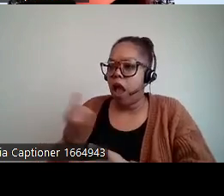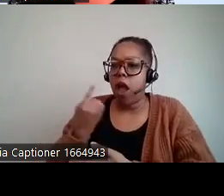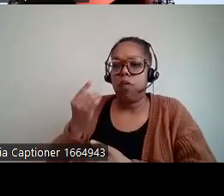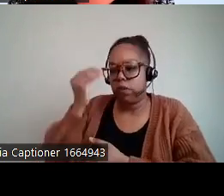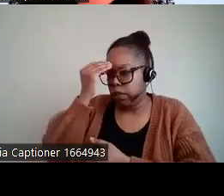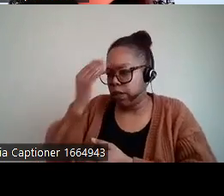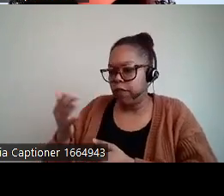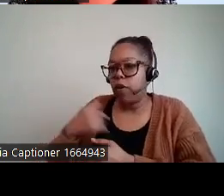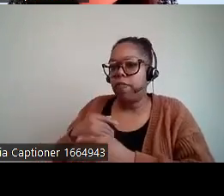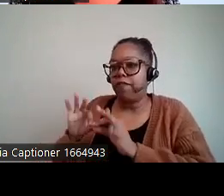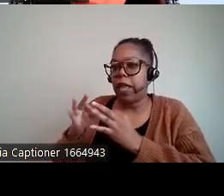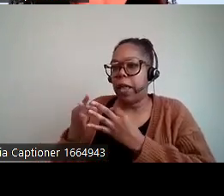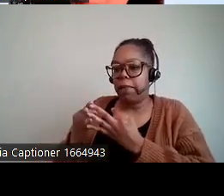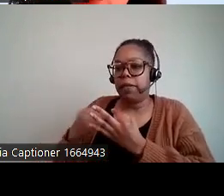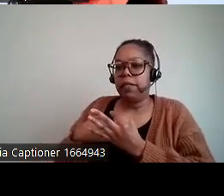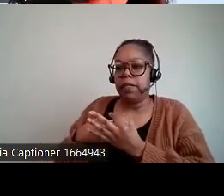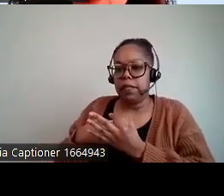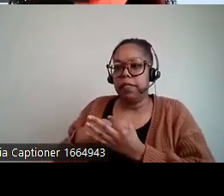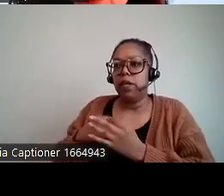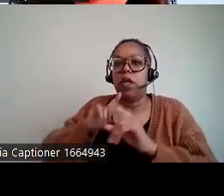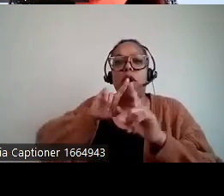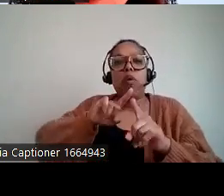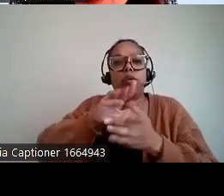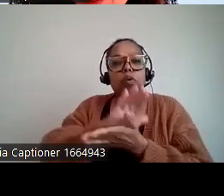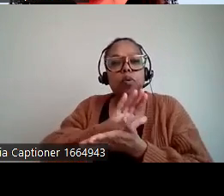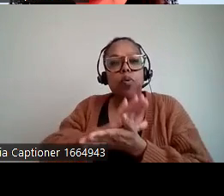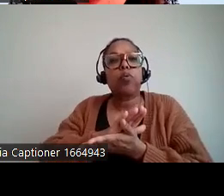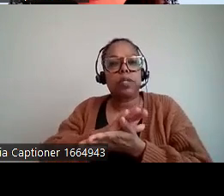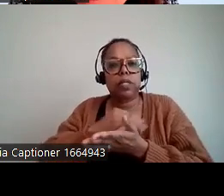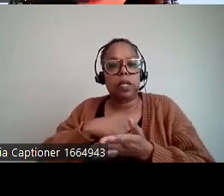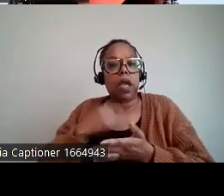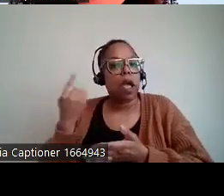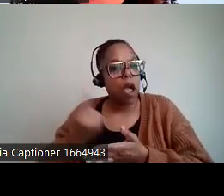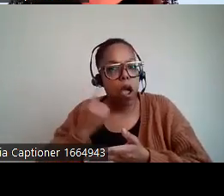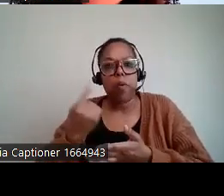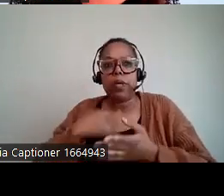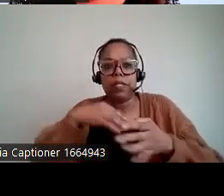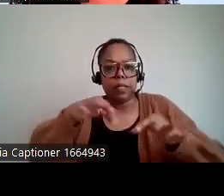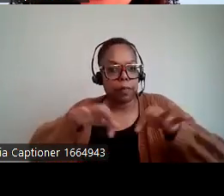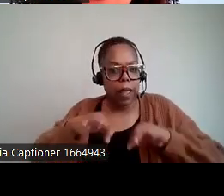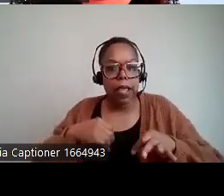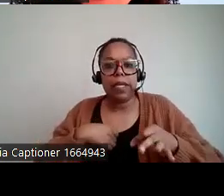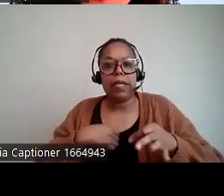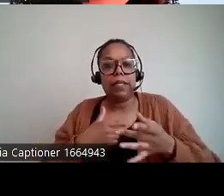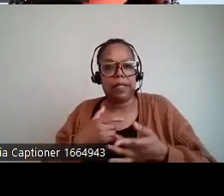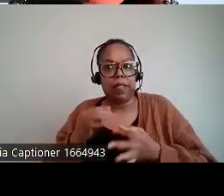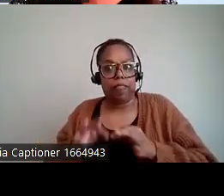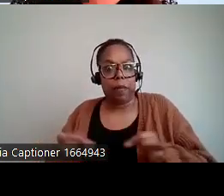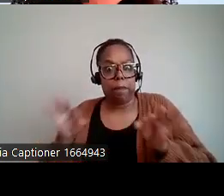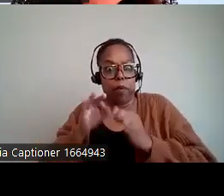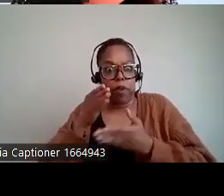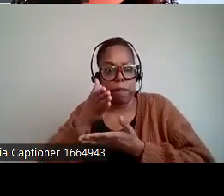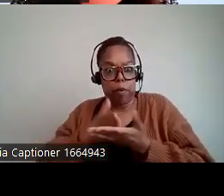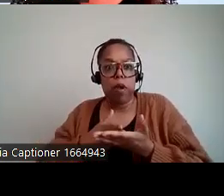about the service, and when I, go to schools and explain the service and how they can help families access it, I always talk about this important part.